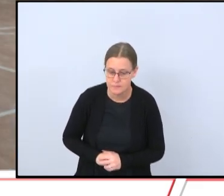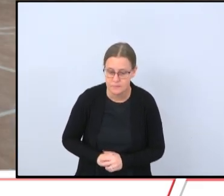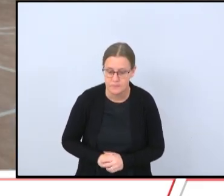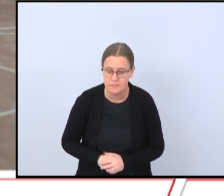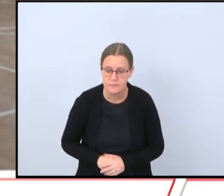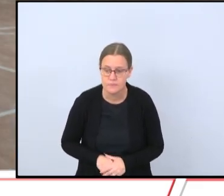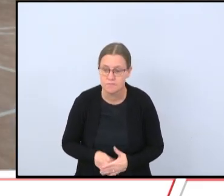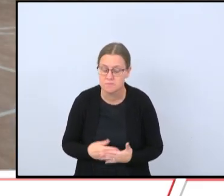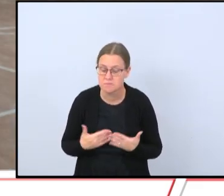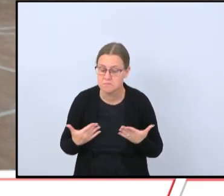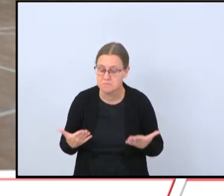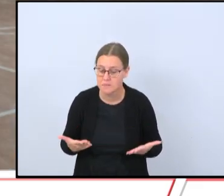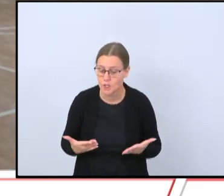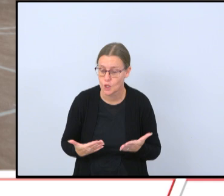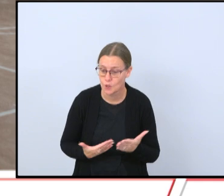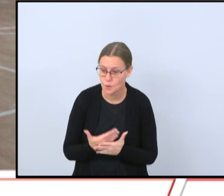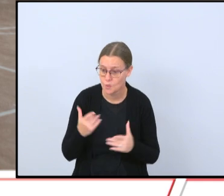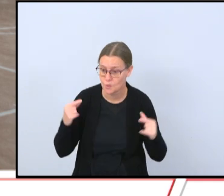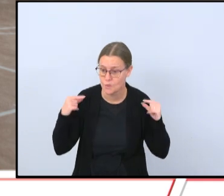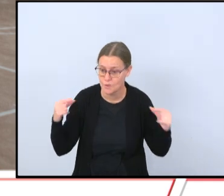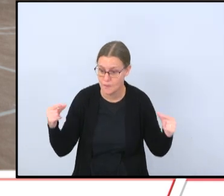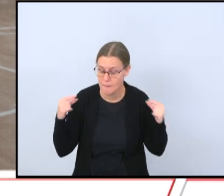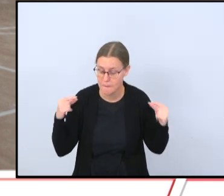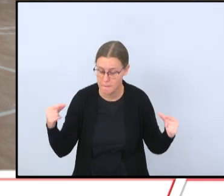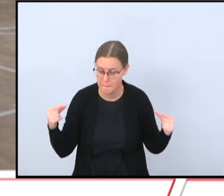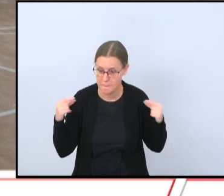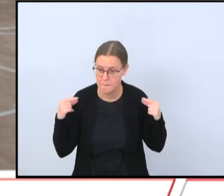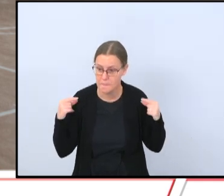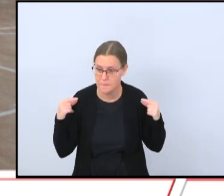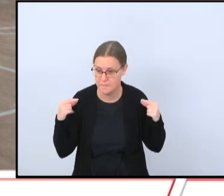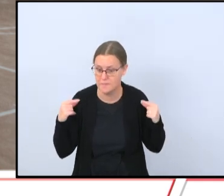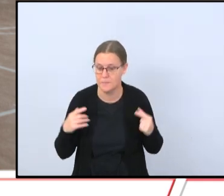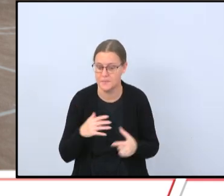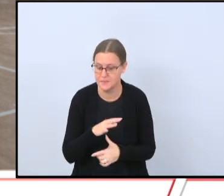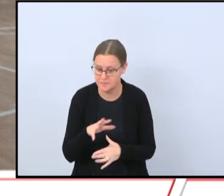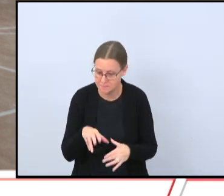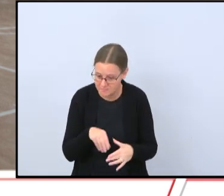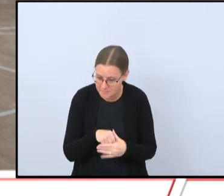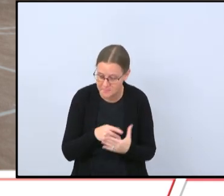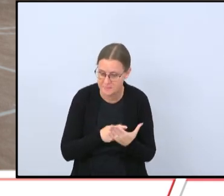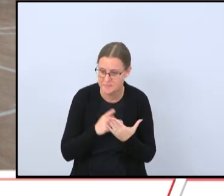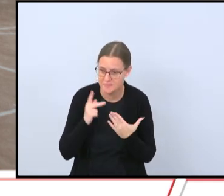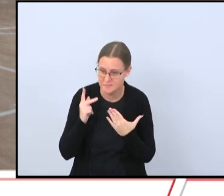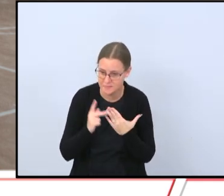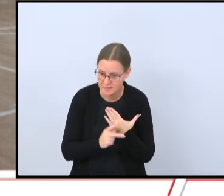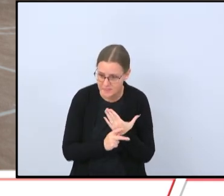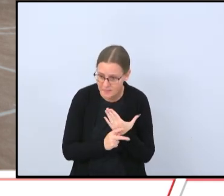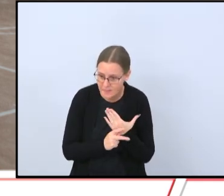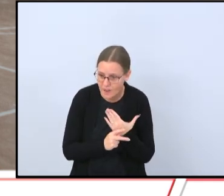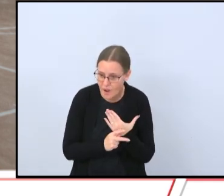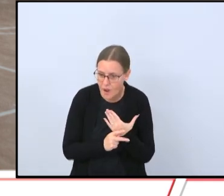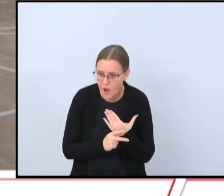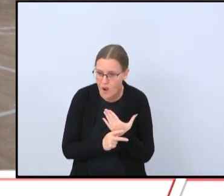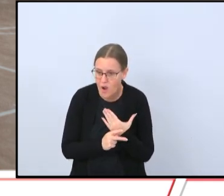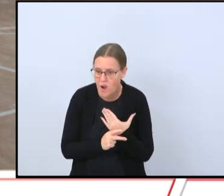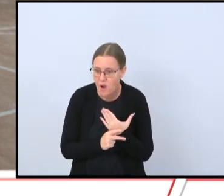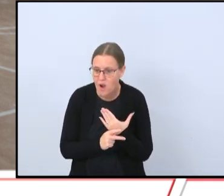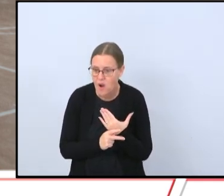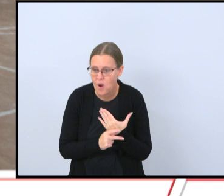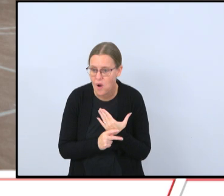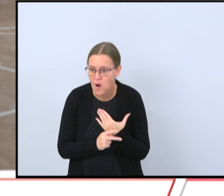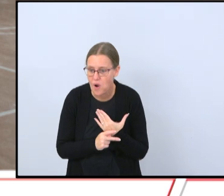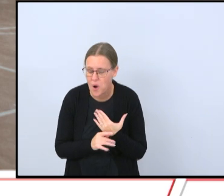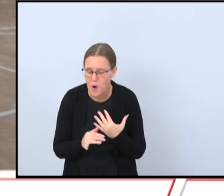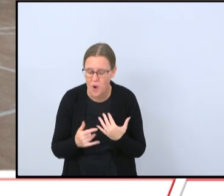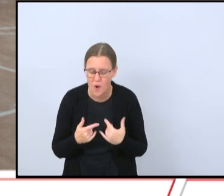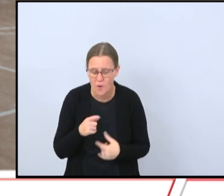Here also is the new gym that we were able to include as part of the project. If you'll recall, it was an alternate at first